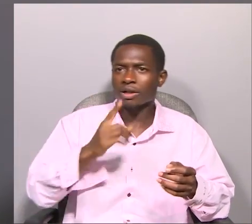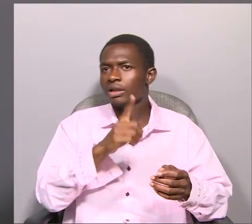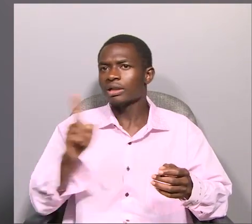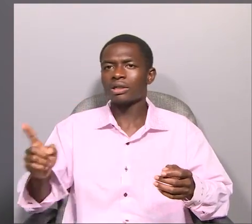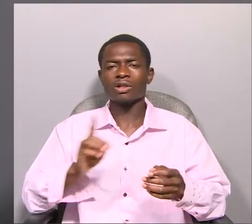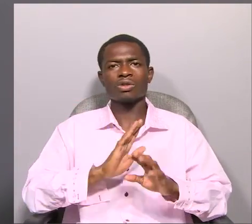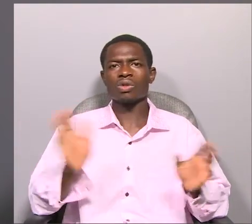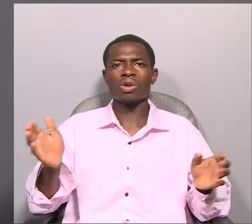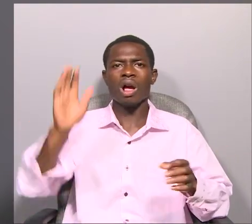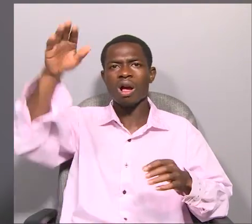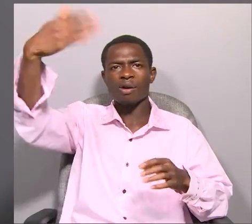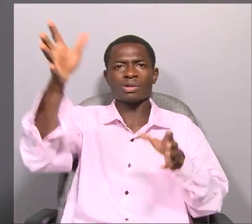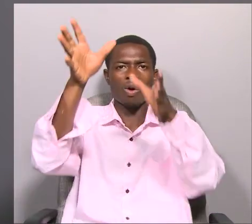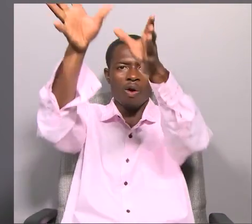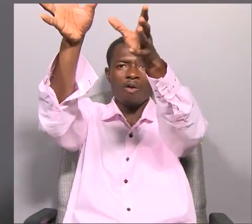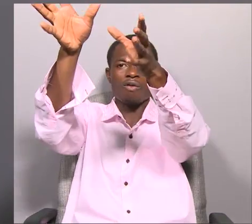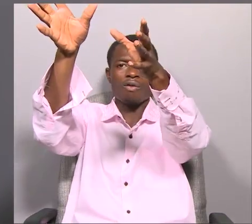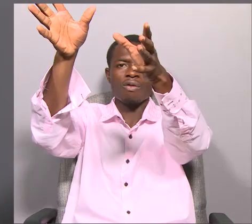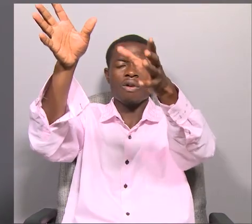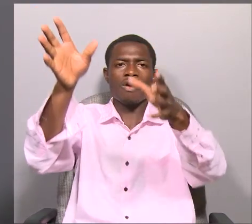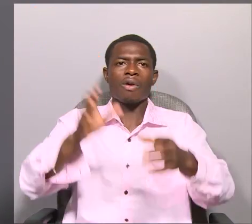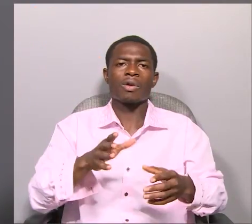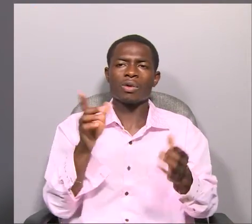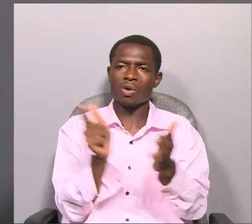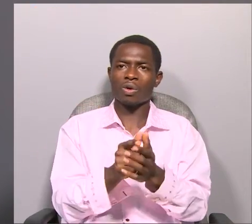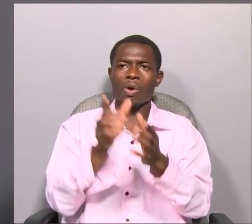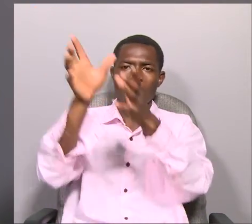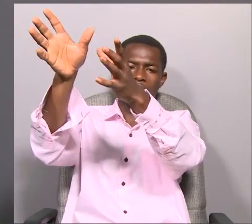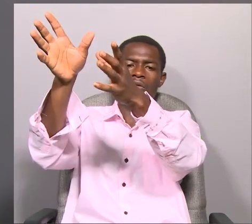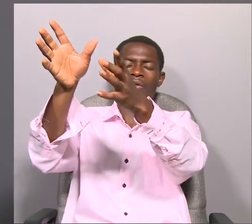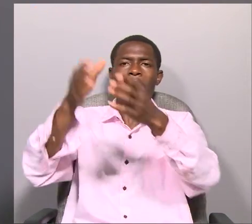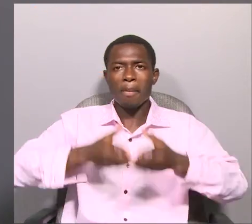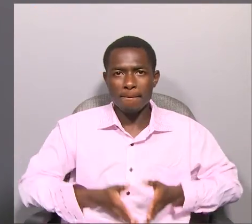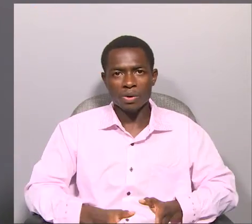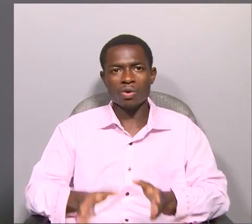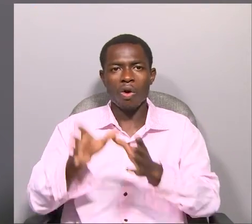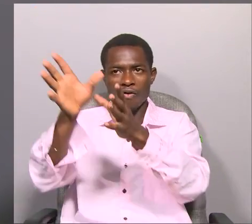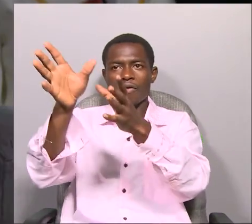foreign, you know, value that is diabolical to us.